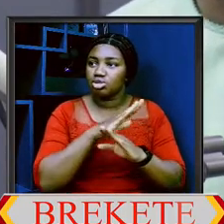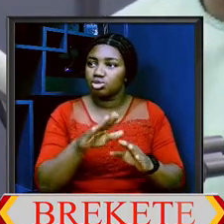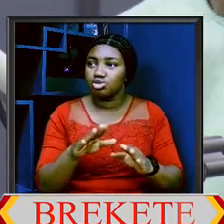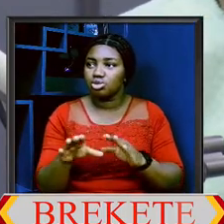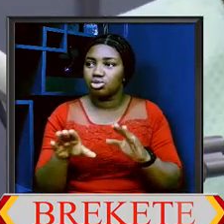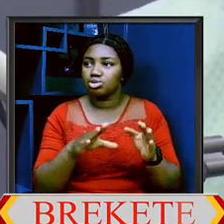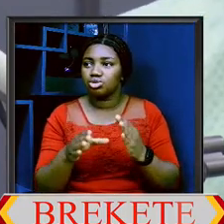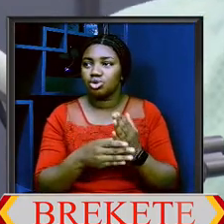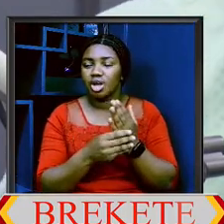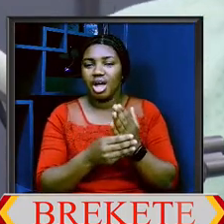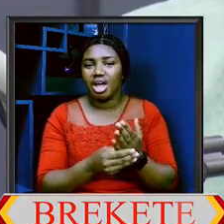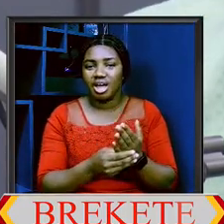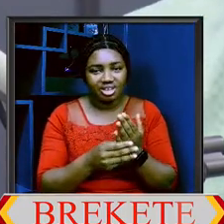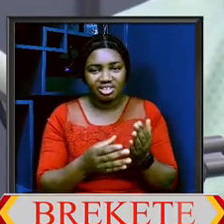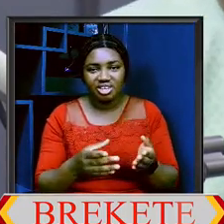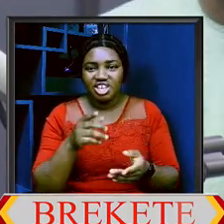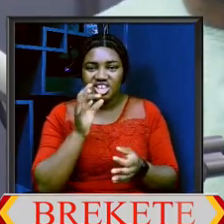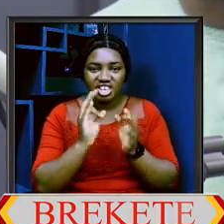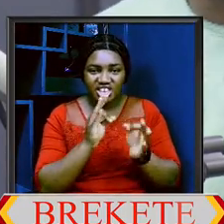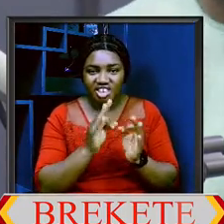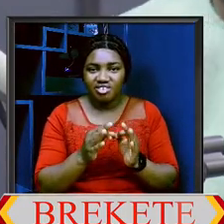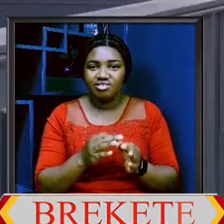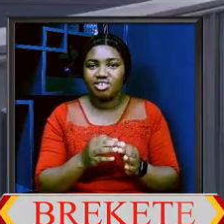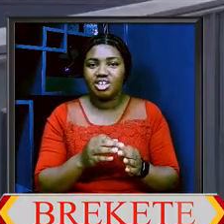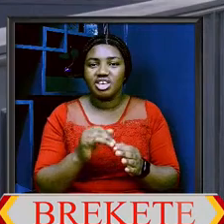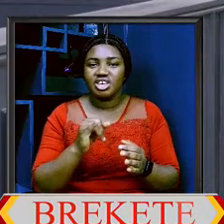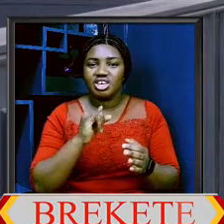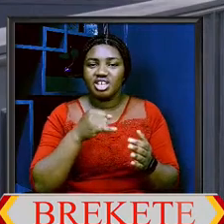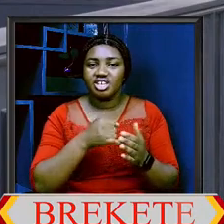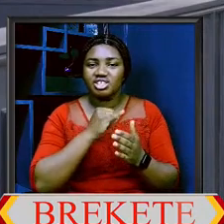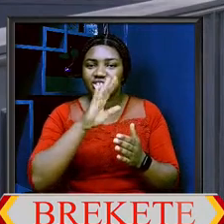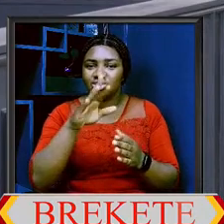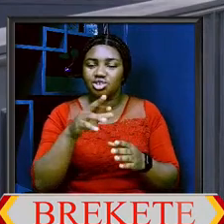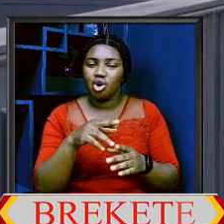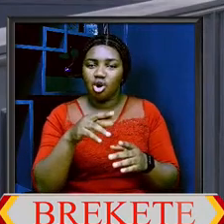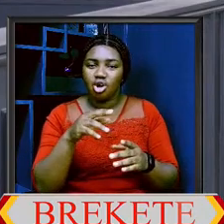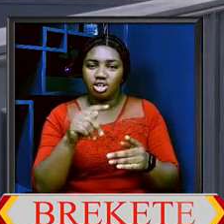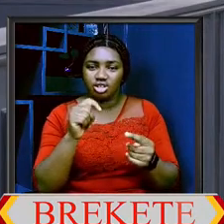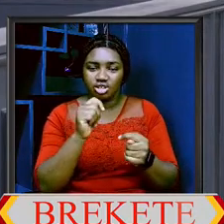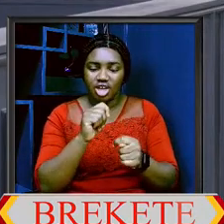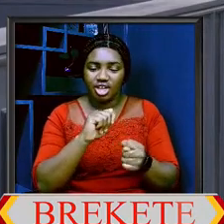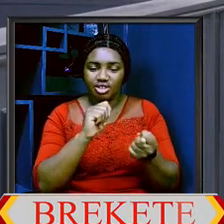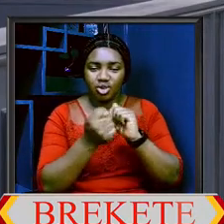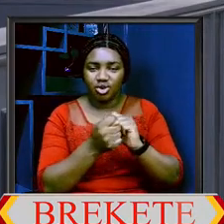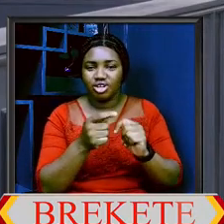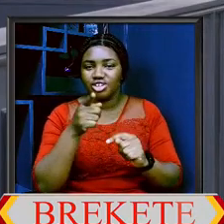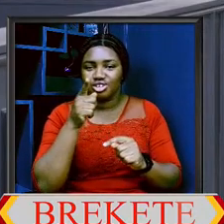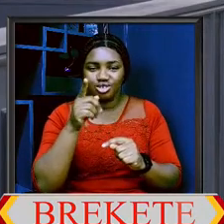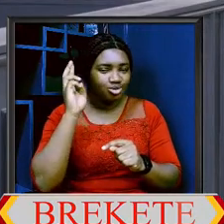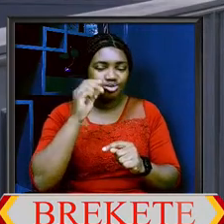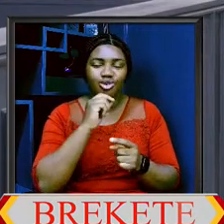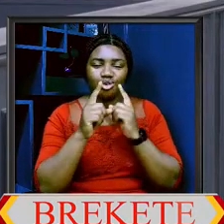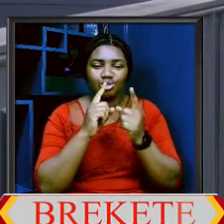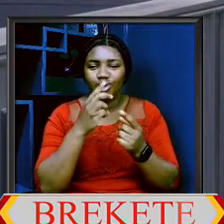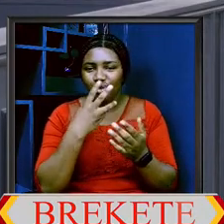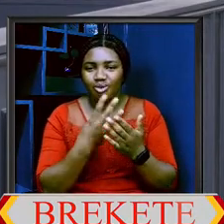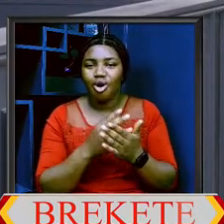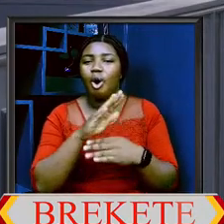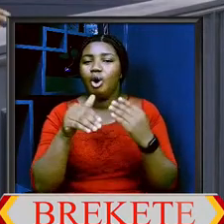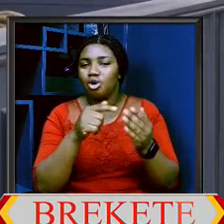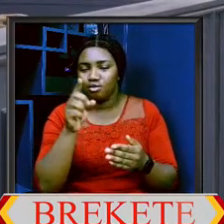sir when you reach your turnue now you not go feel talk well but you go talk all of go talk yes sir for